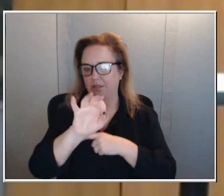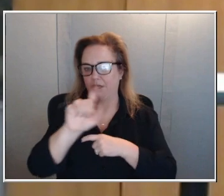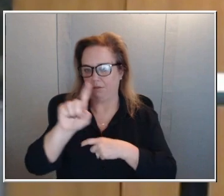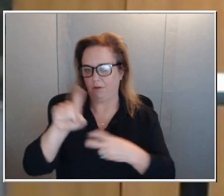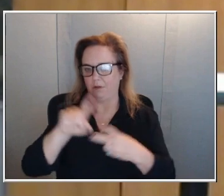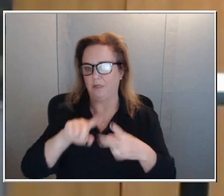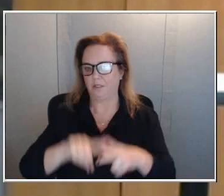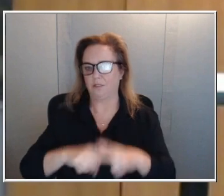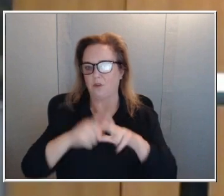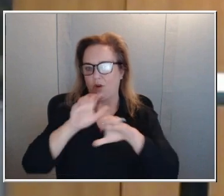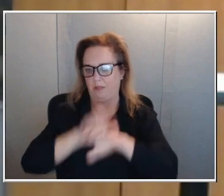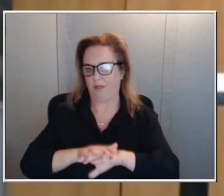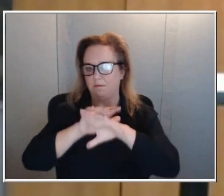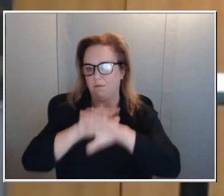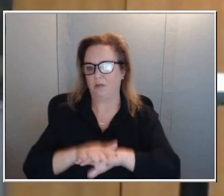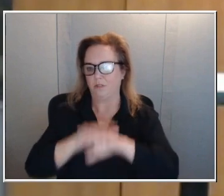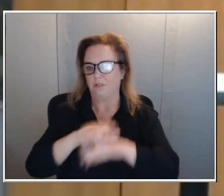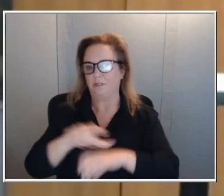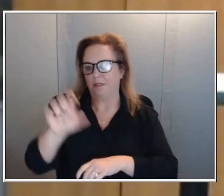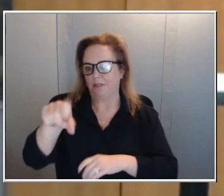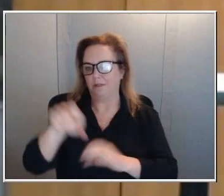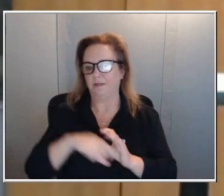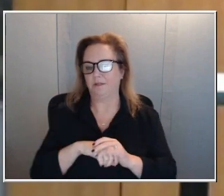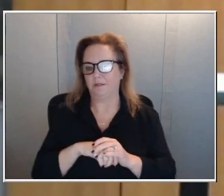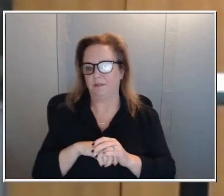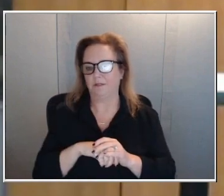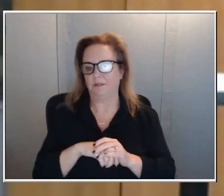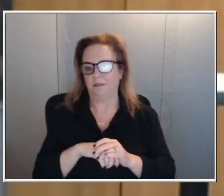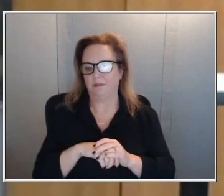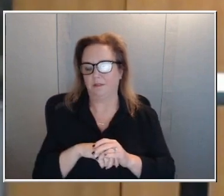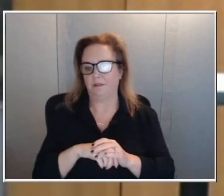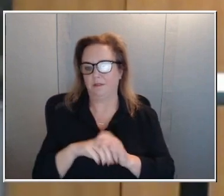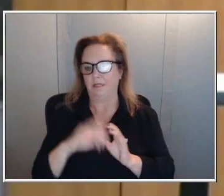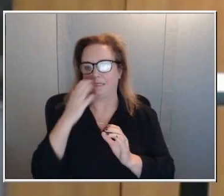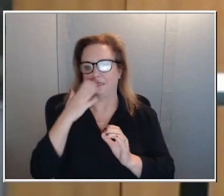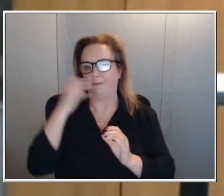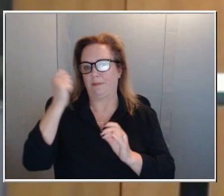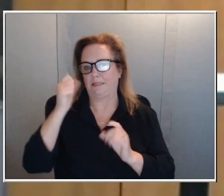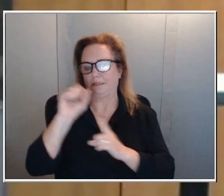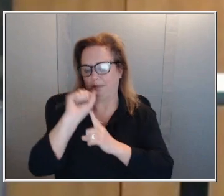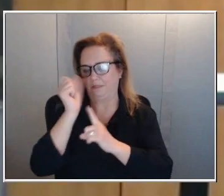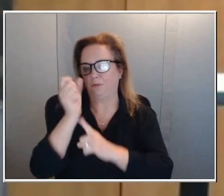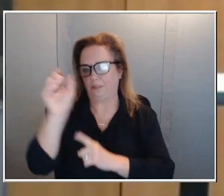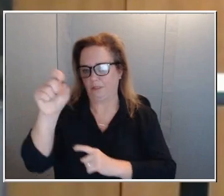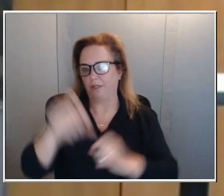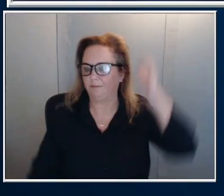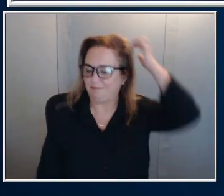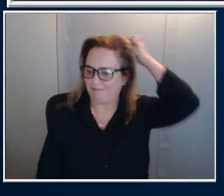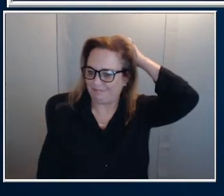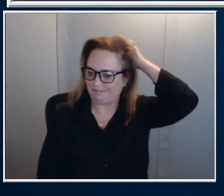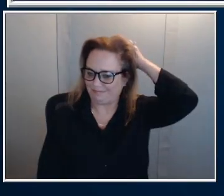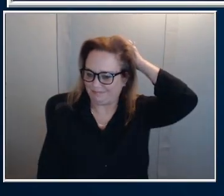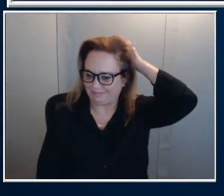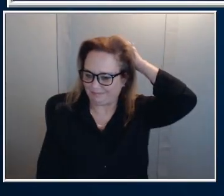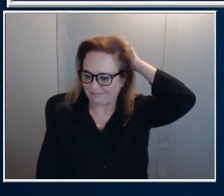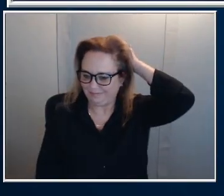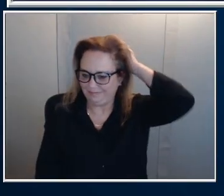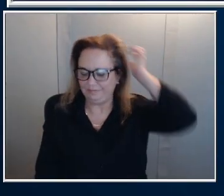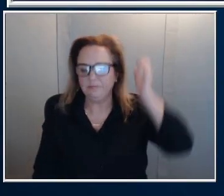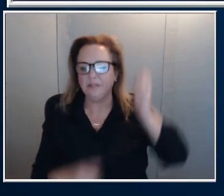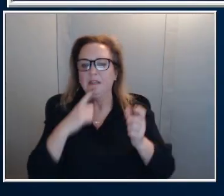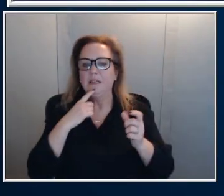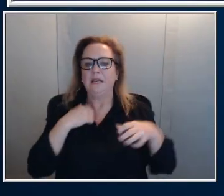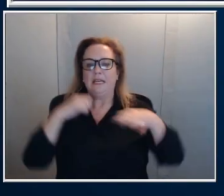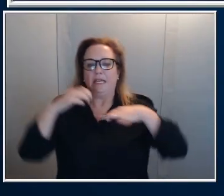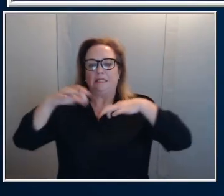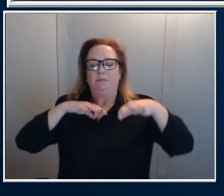those compressions. Yep. That is the ideal best case scenario. Tell us a little bit about what it's like